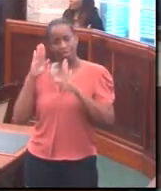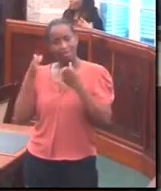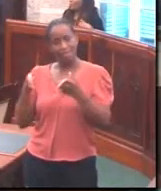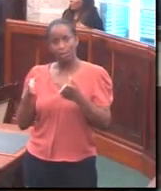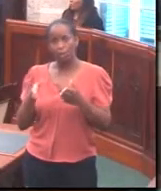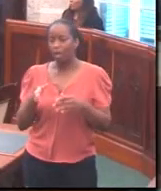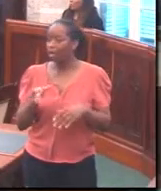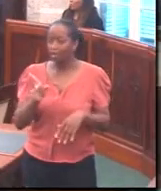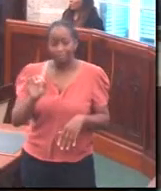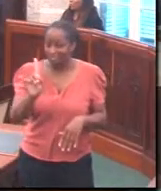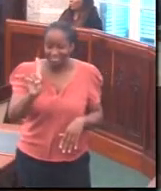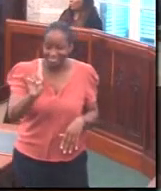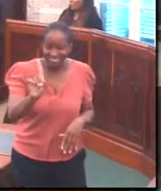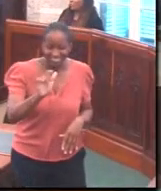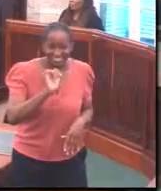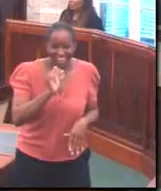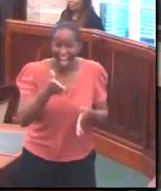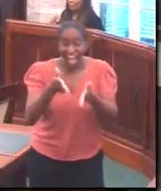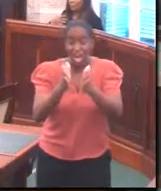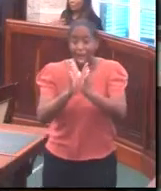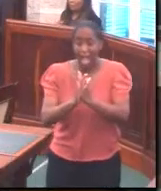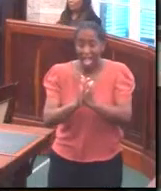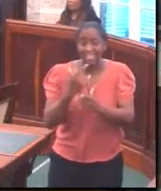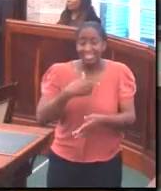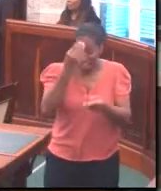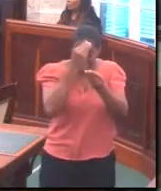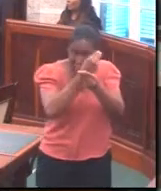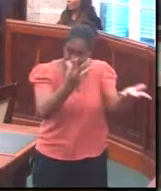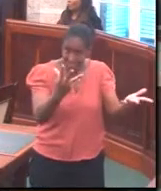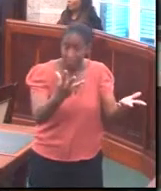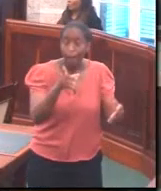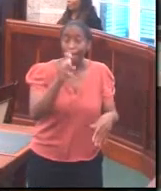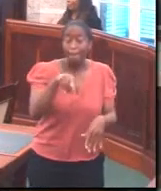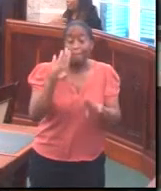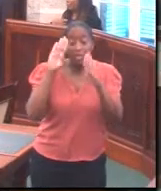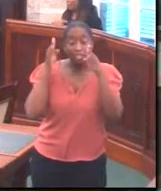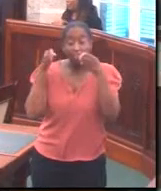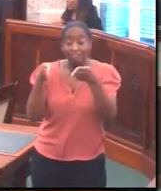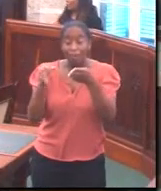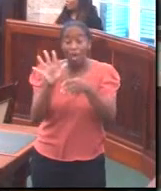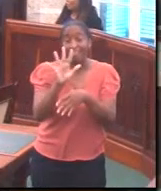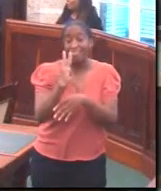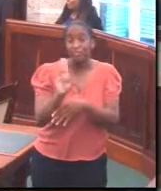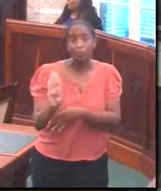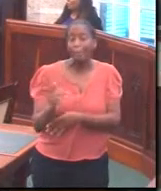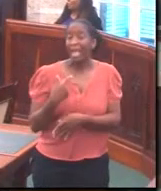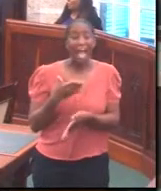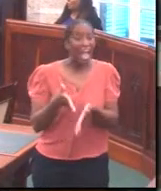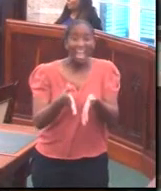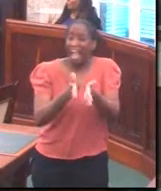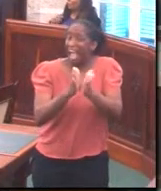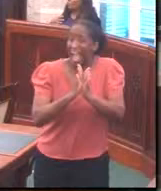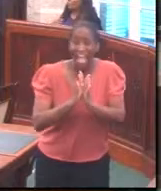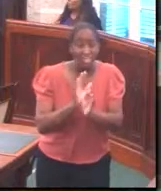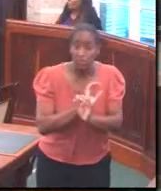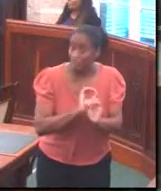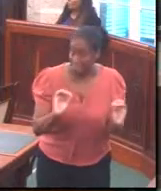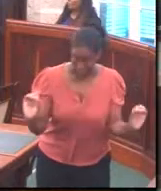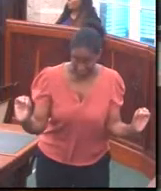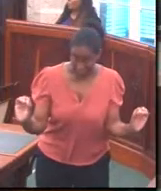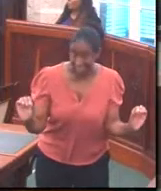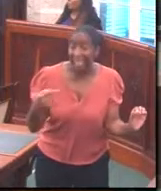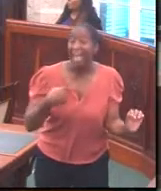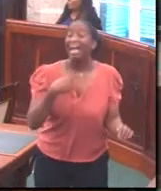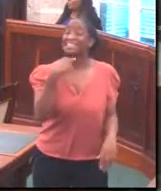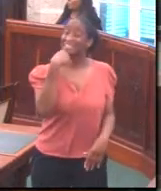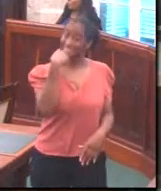I told you you must confine your speech to 52B. I didn't ask you anything. I told you you